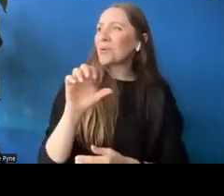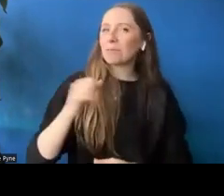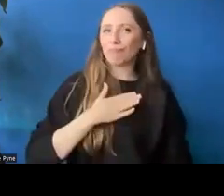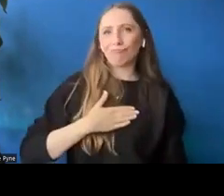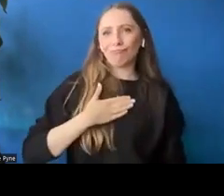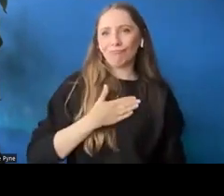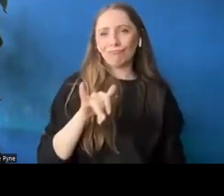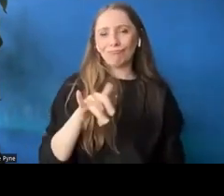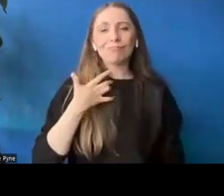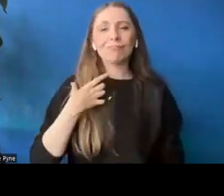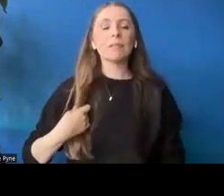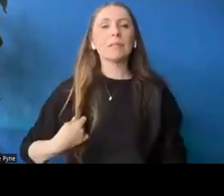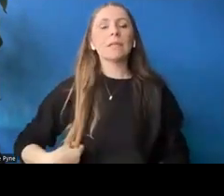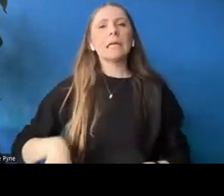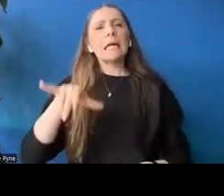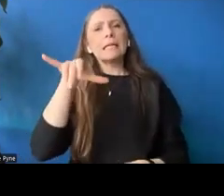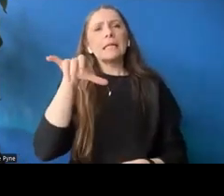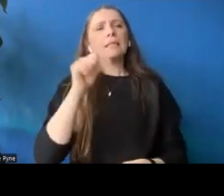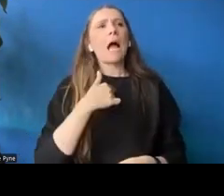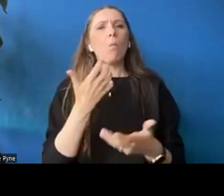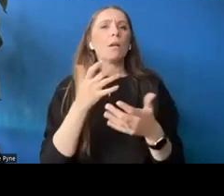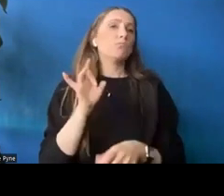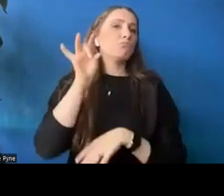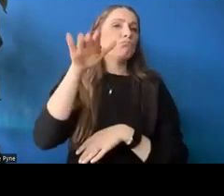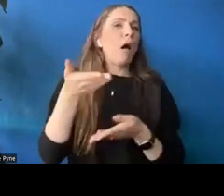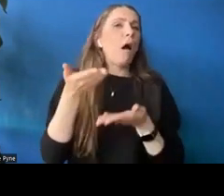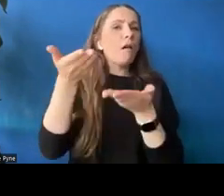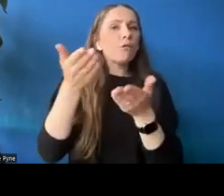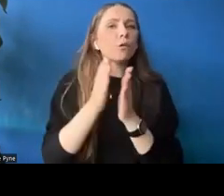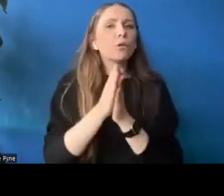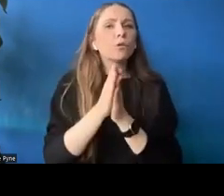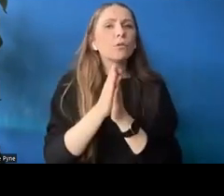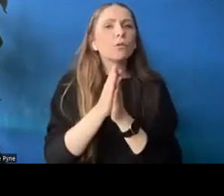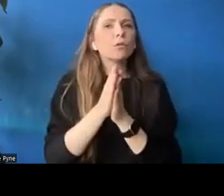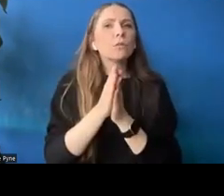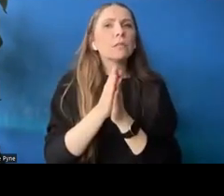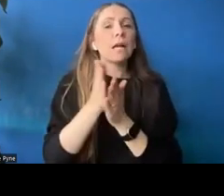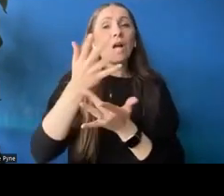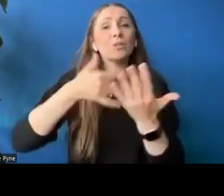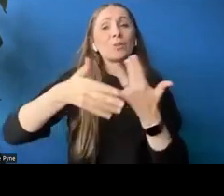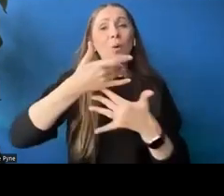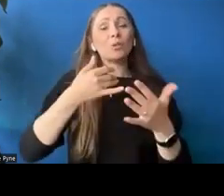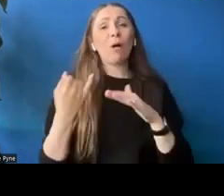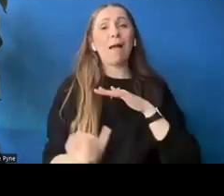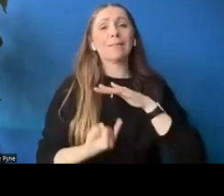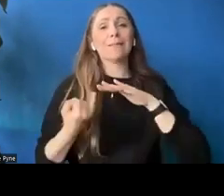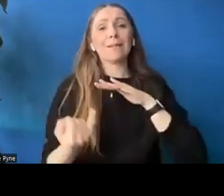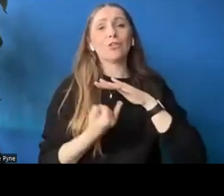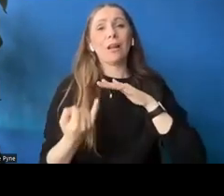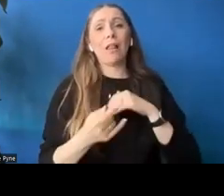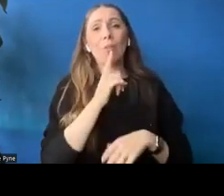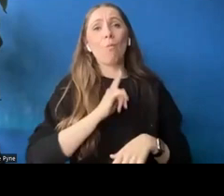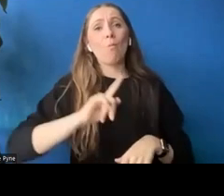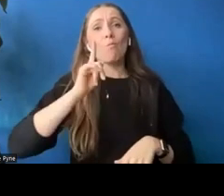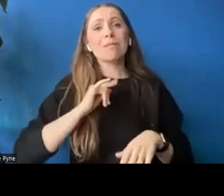that. Yeah, I was just wanted to offer maybe social isolation or loneliness as